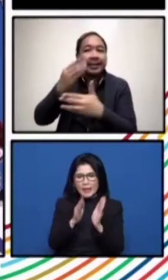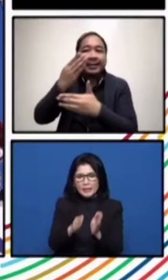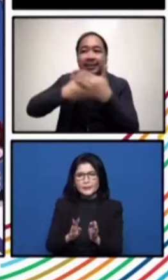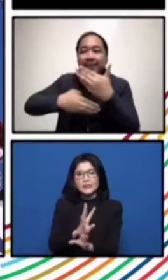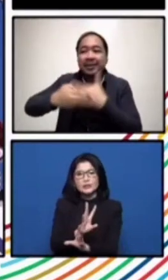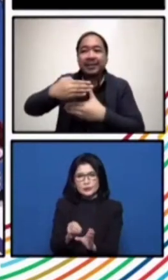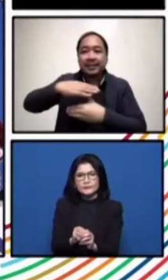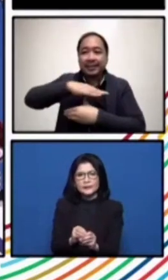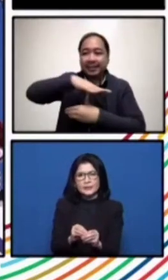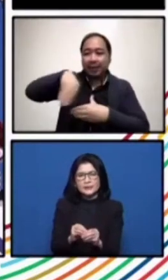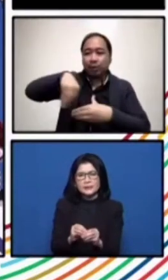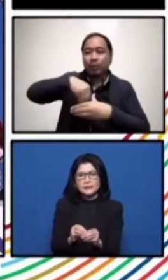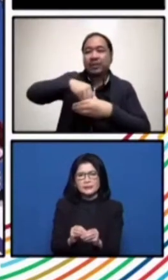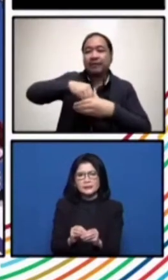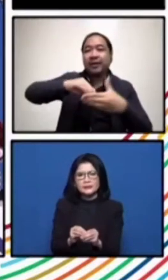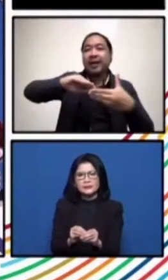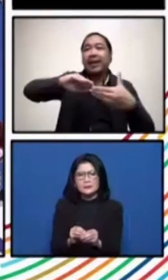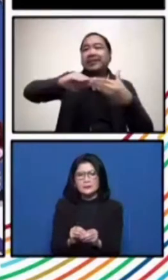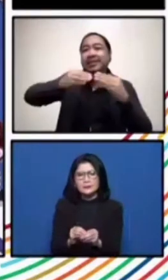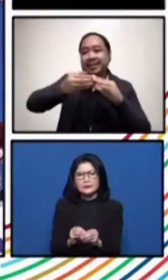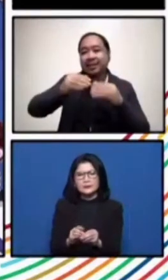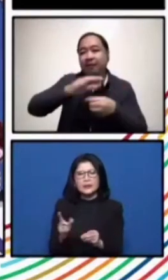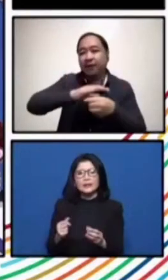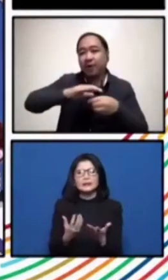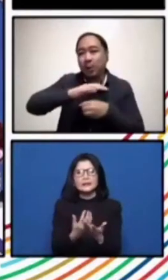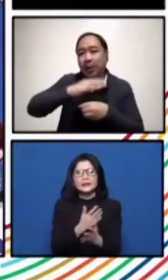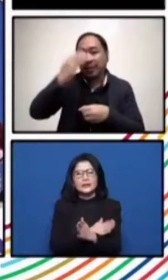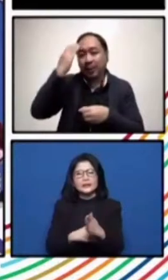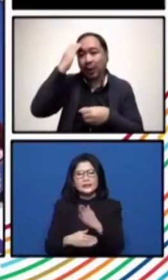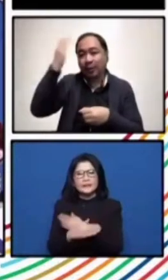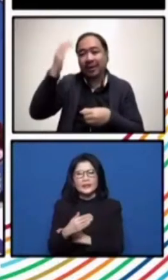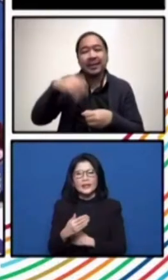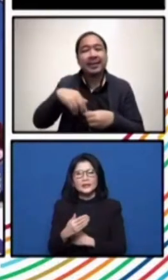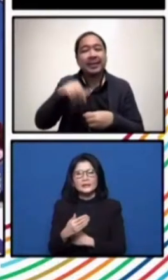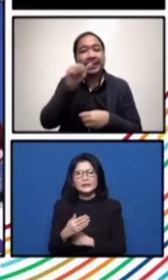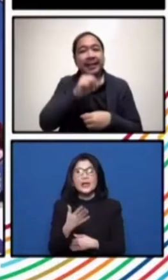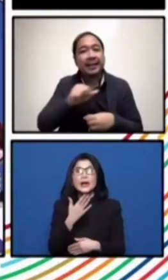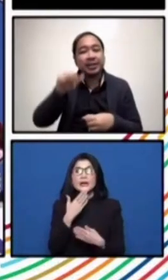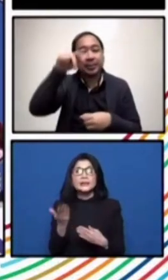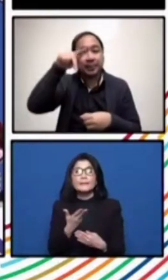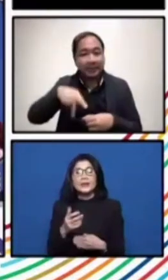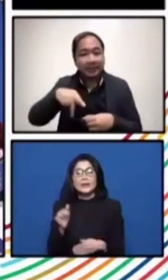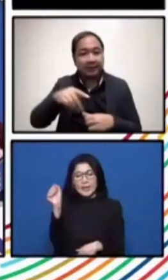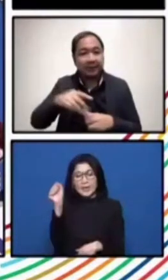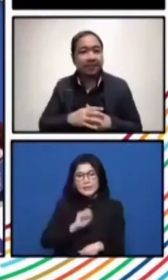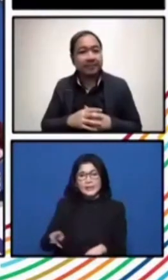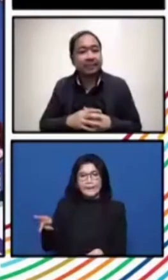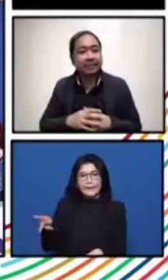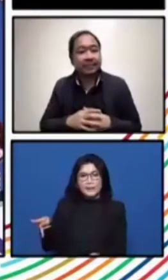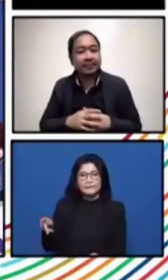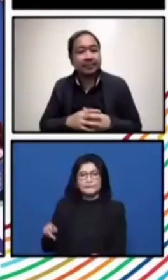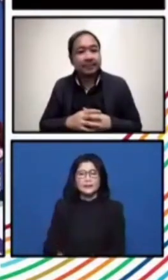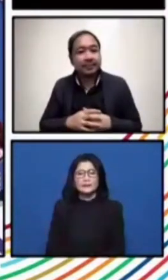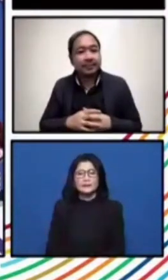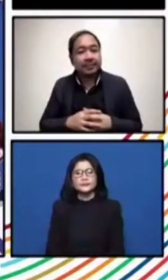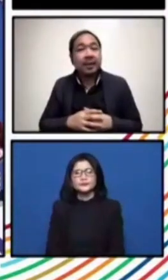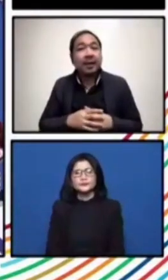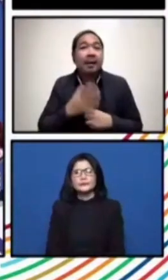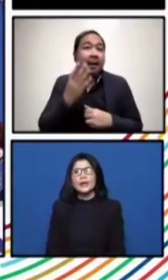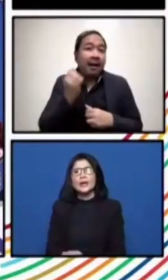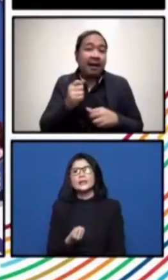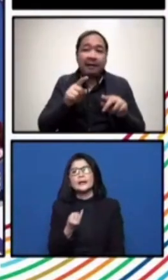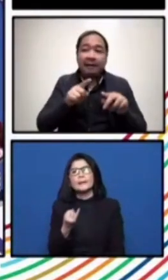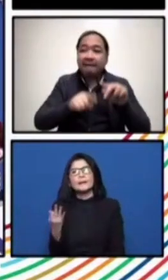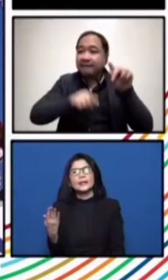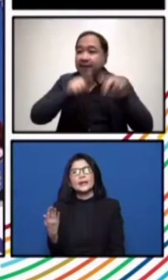cities and local governments in the Asia Pacific region and lastly there are several also initiatives innovations